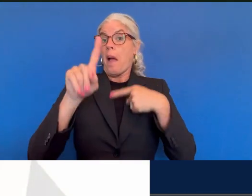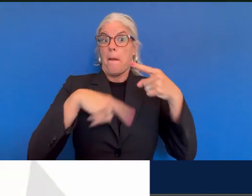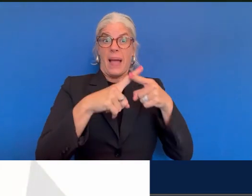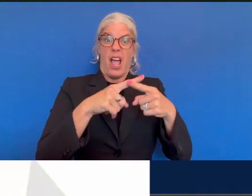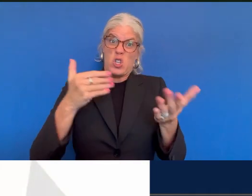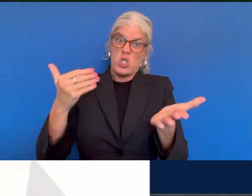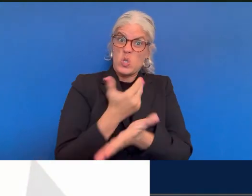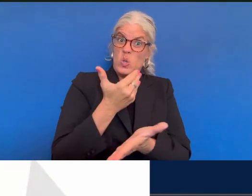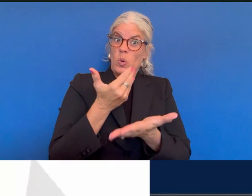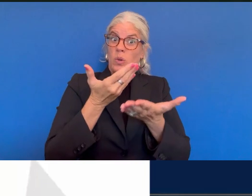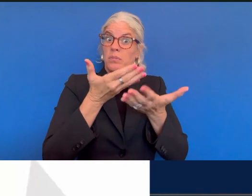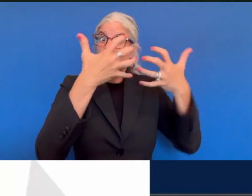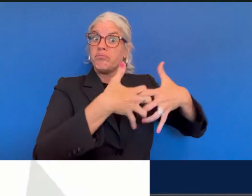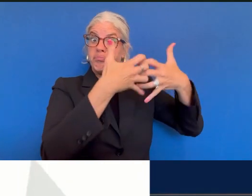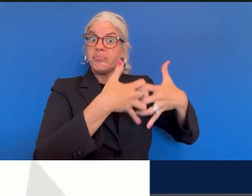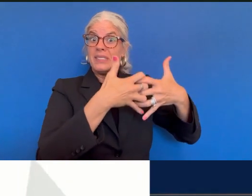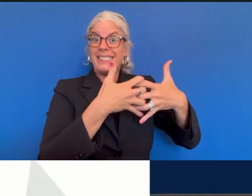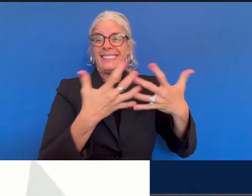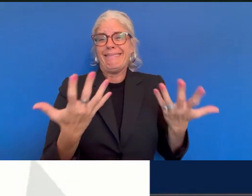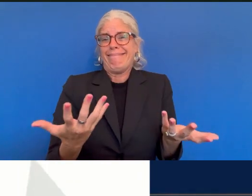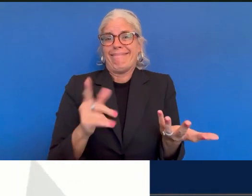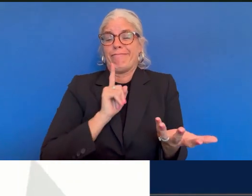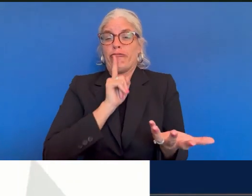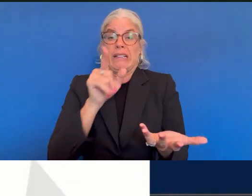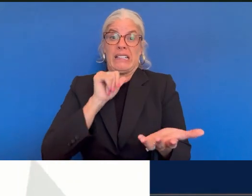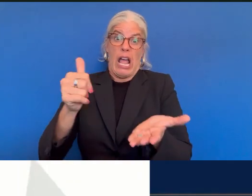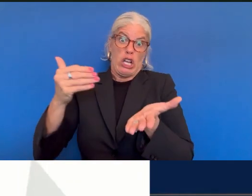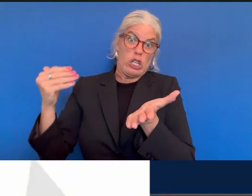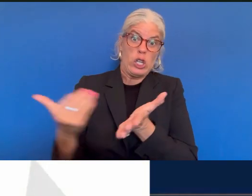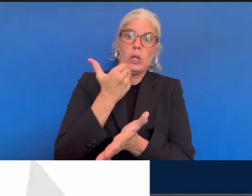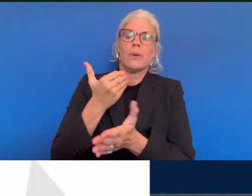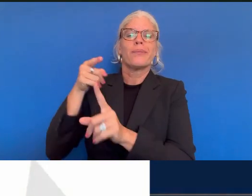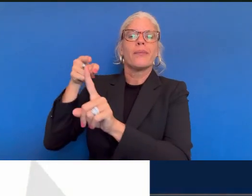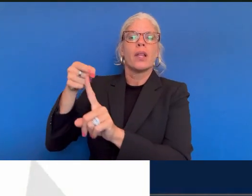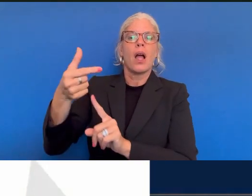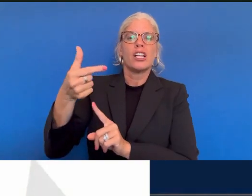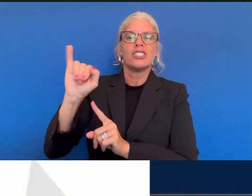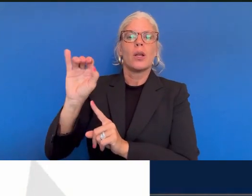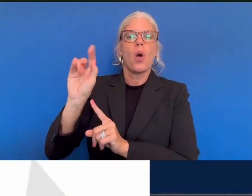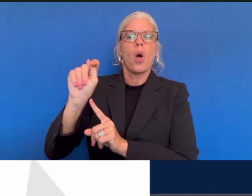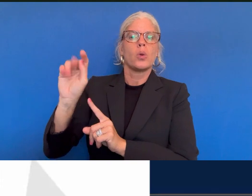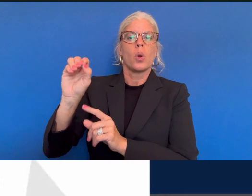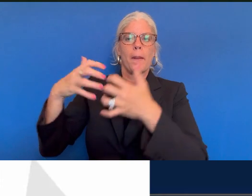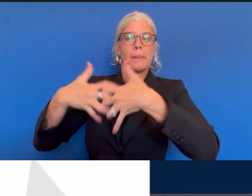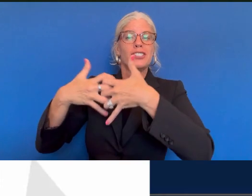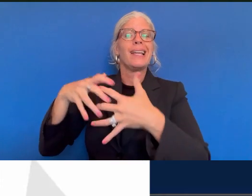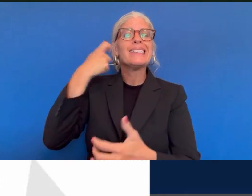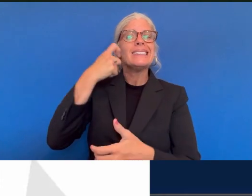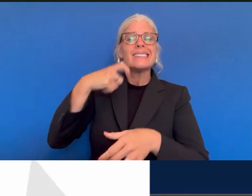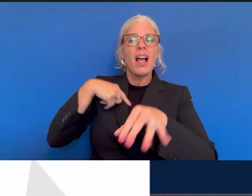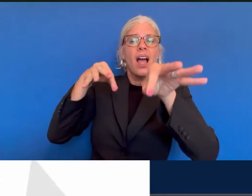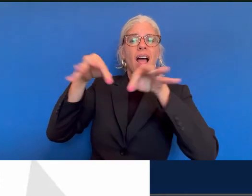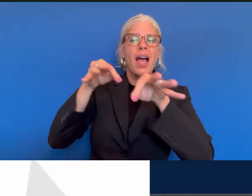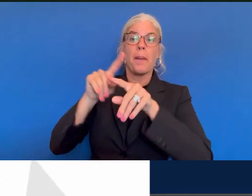HHS. As far as brand new equipment, it's not brand new really, this Giotto machine that I